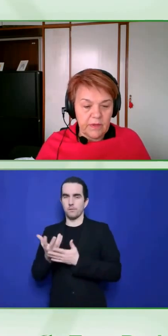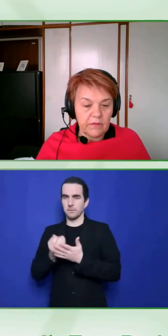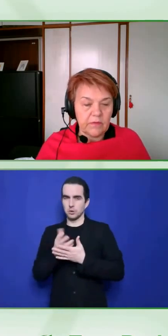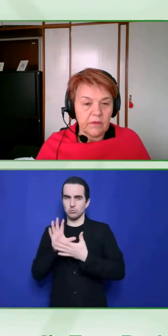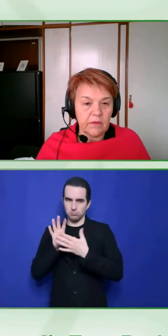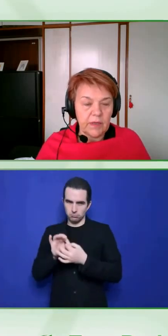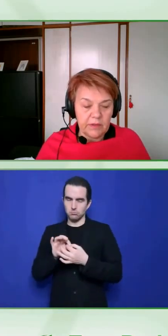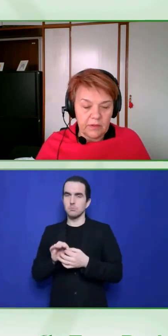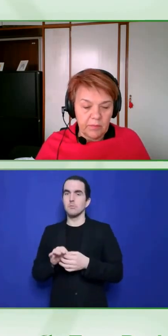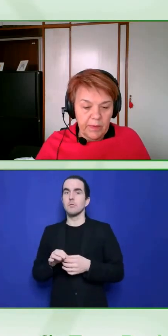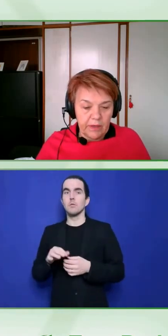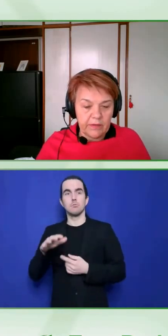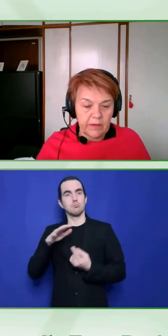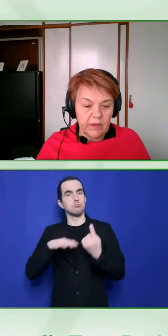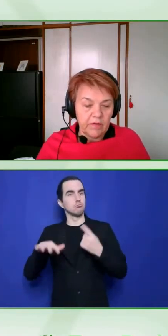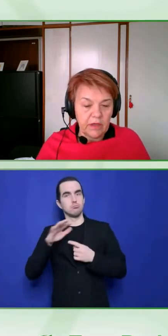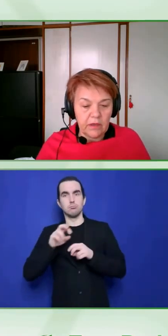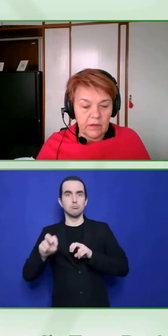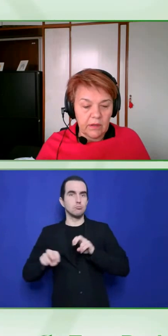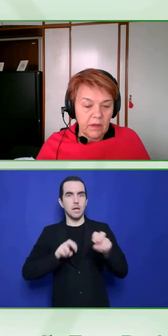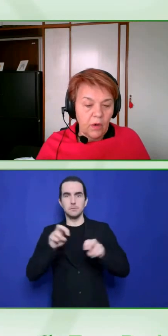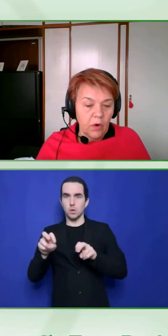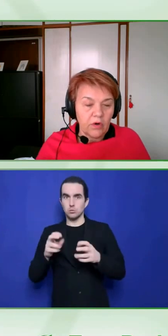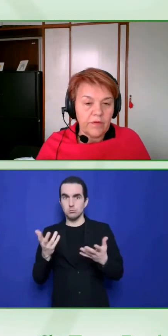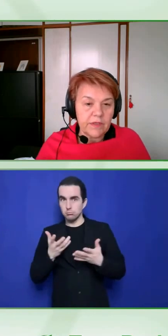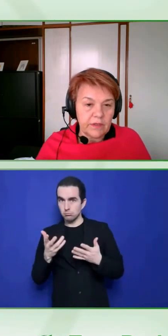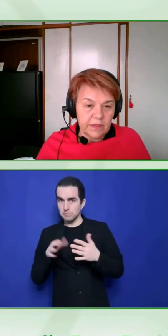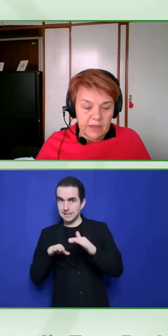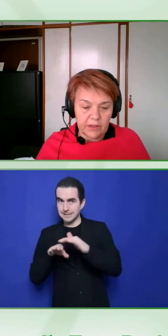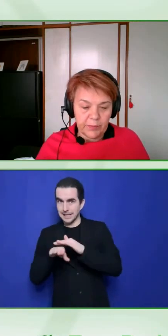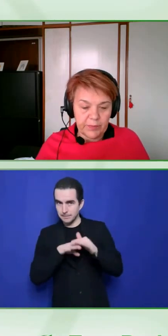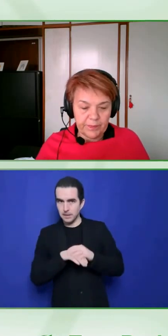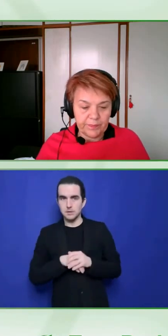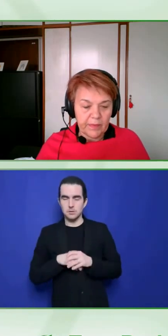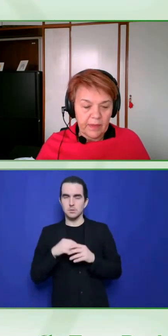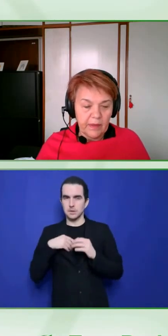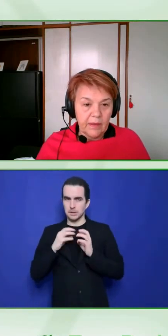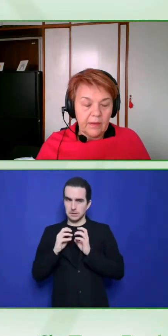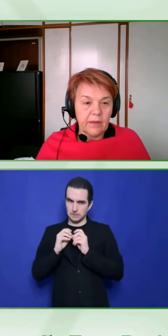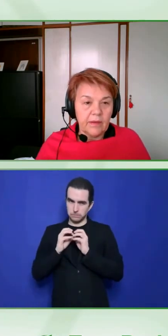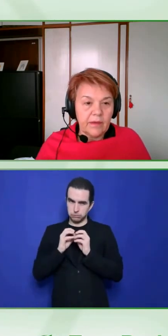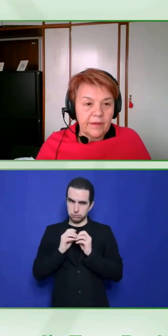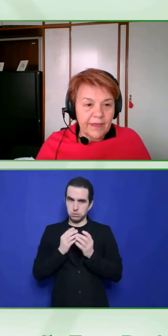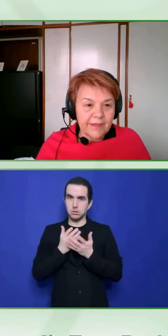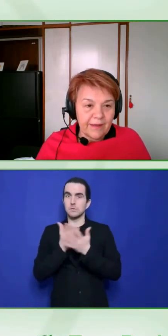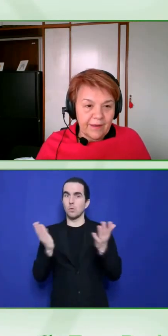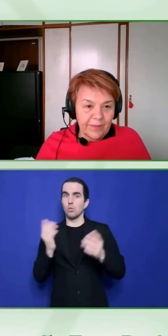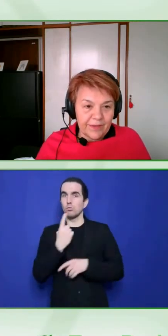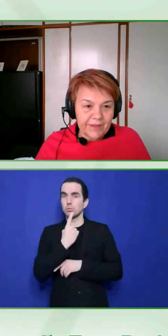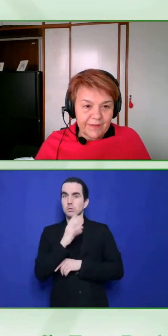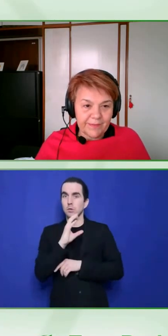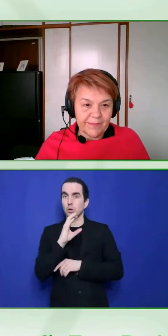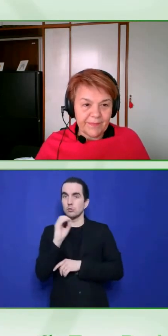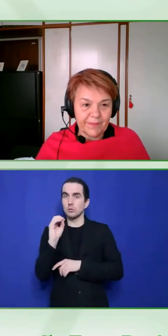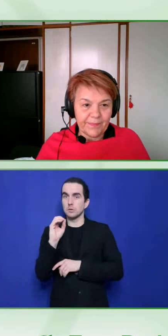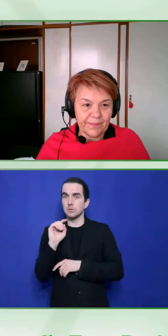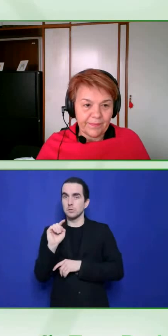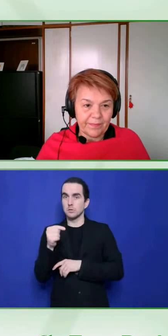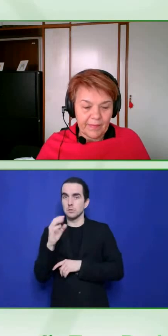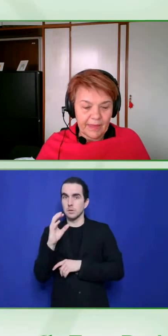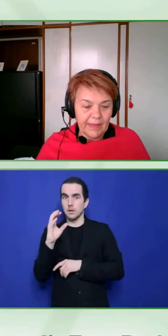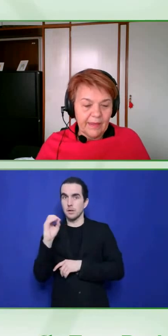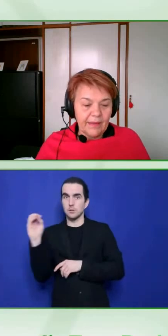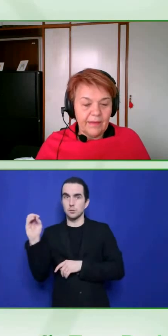persons with limited mobility living in or visiting Zagreb. Next slide, please.